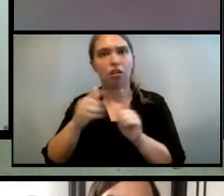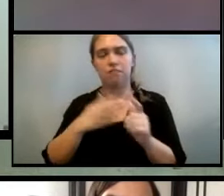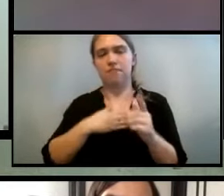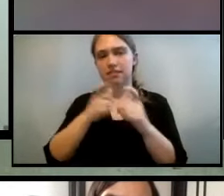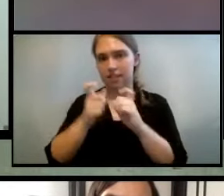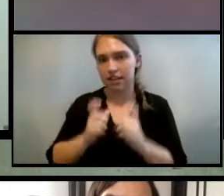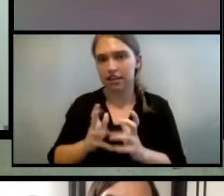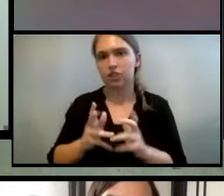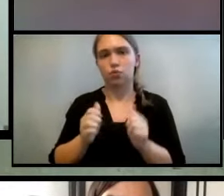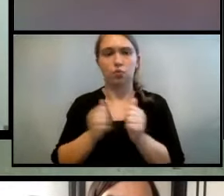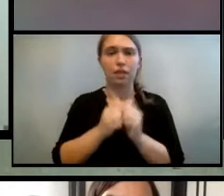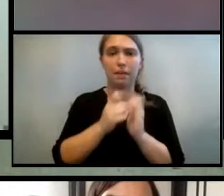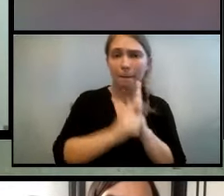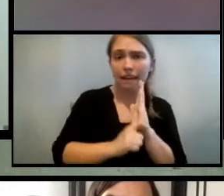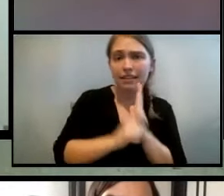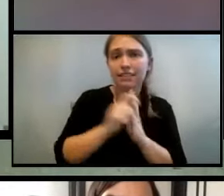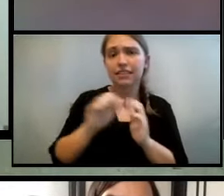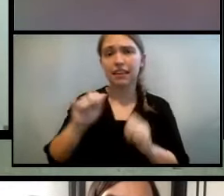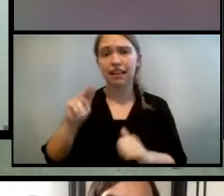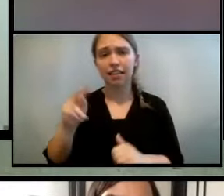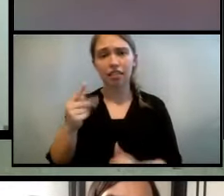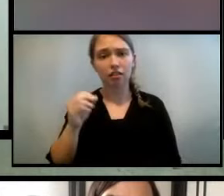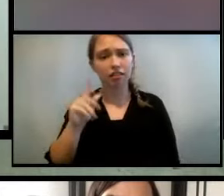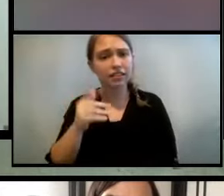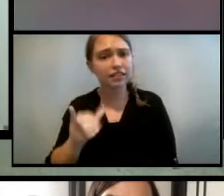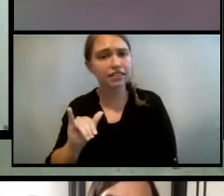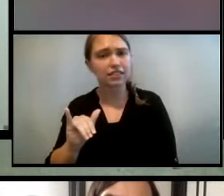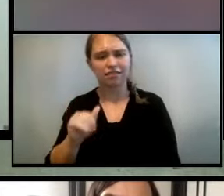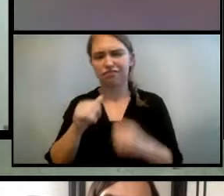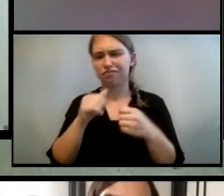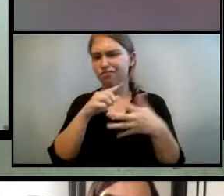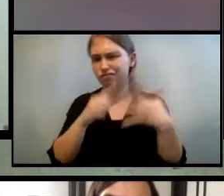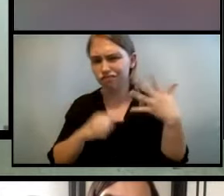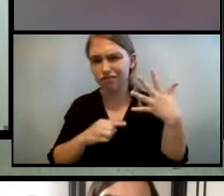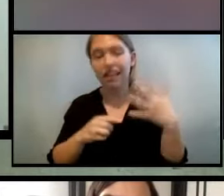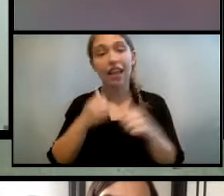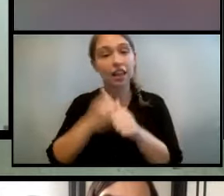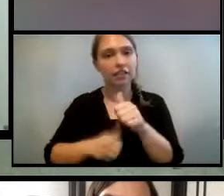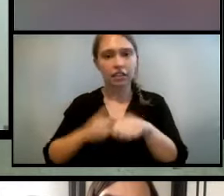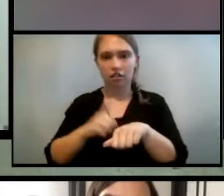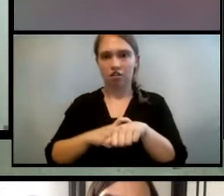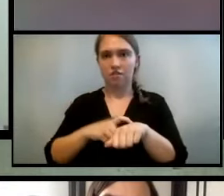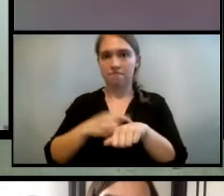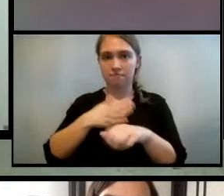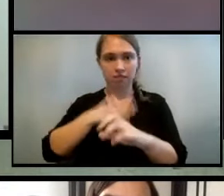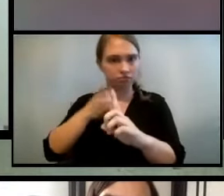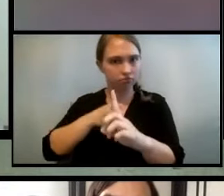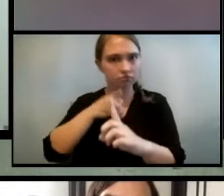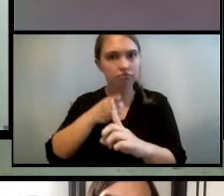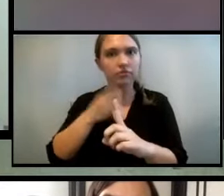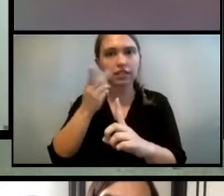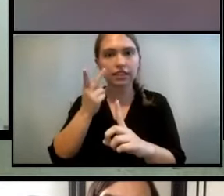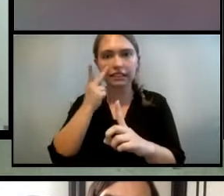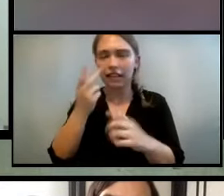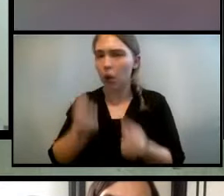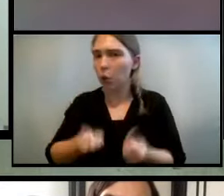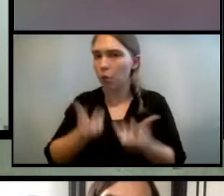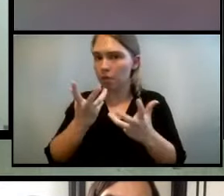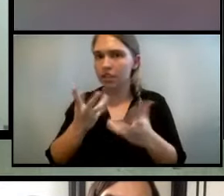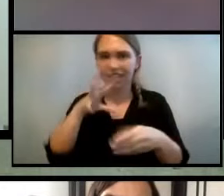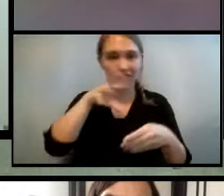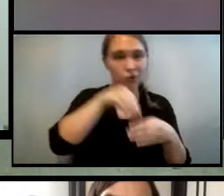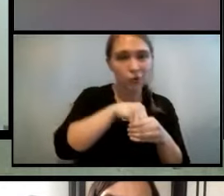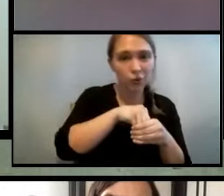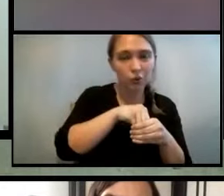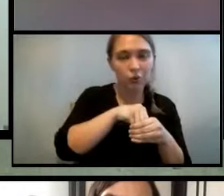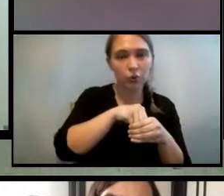anthologies and various places. And every time I'm always looking to see how much we can include and what does